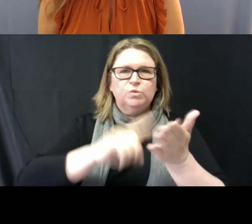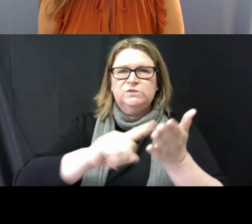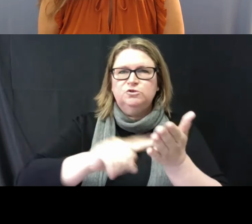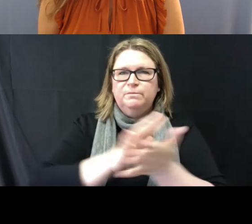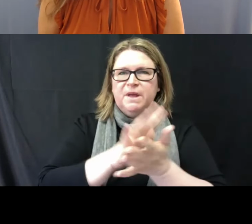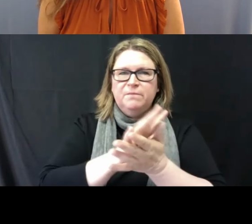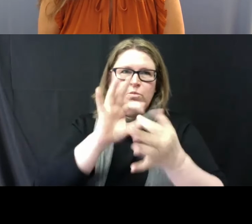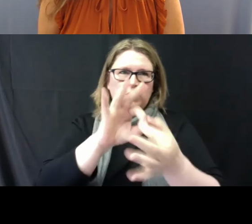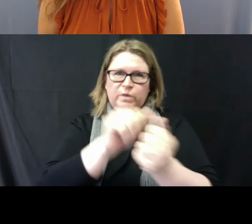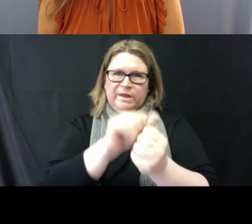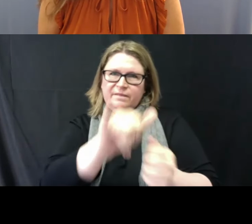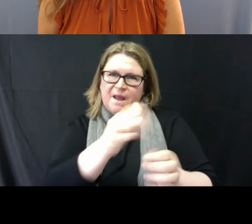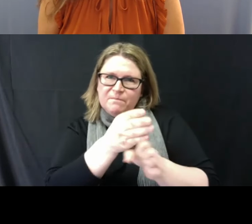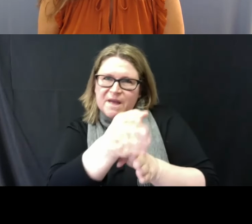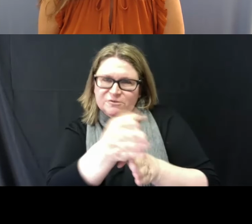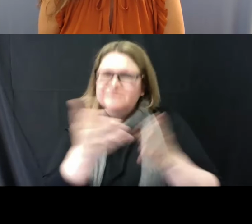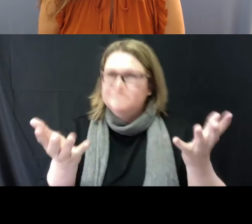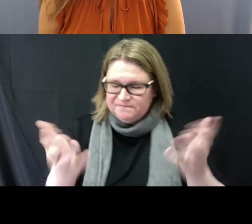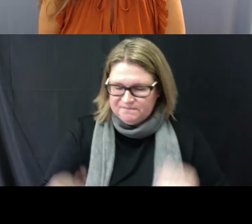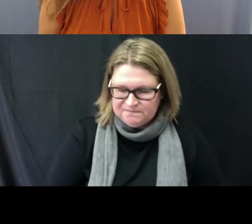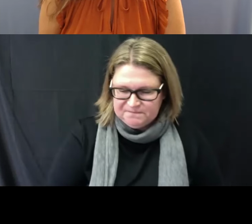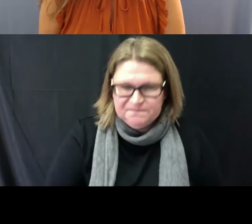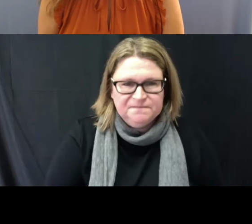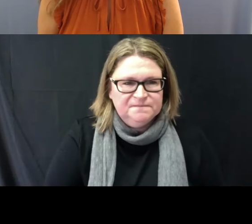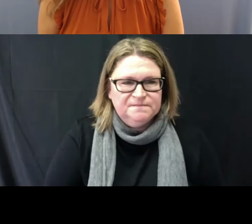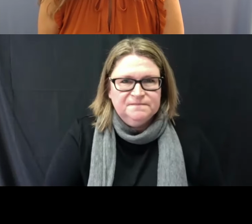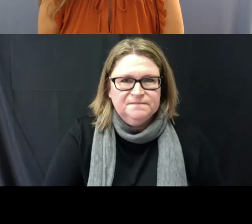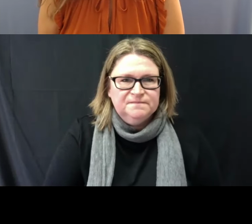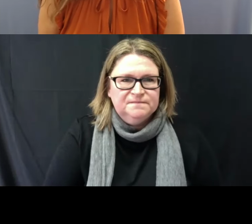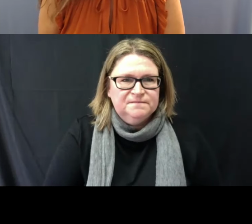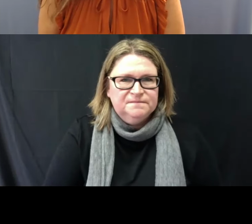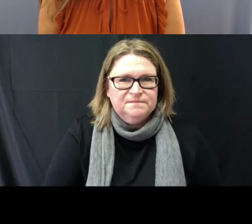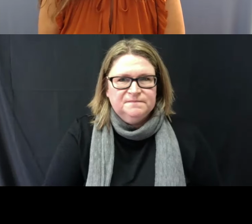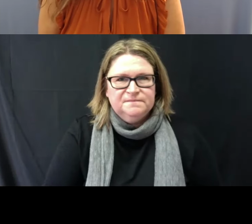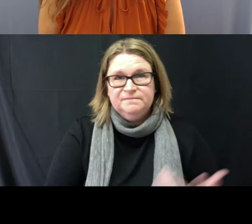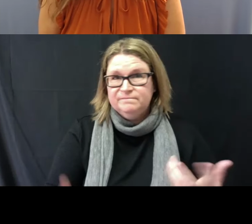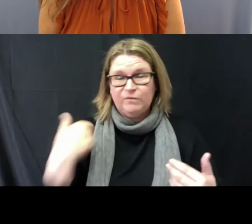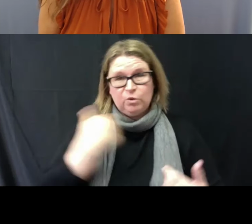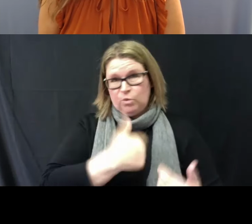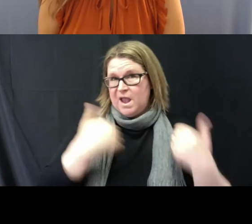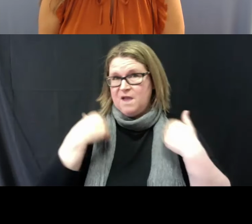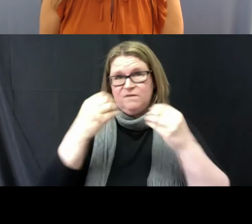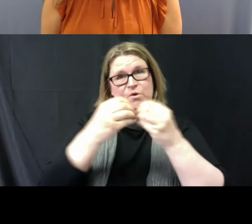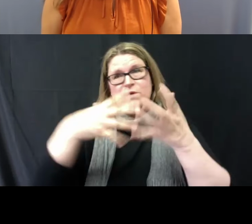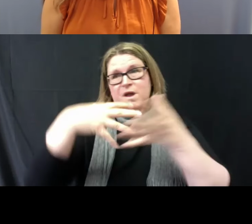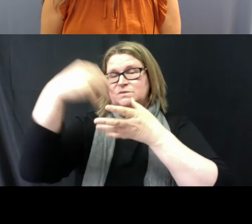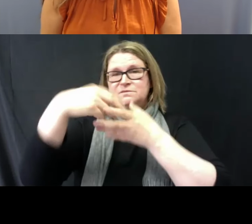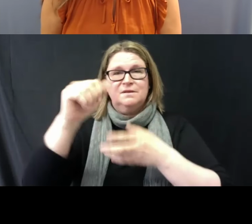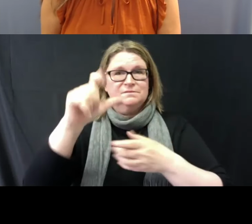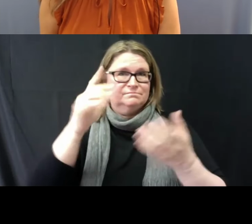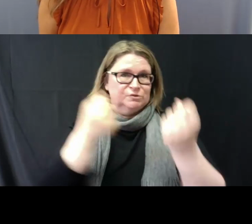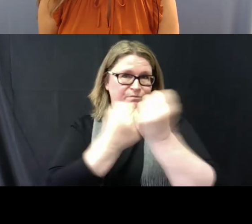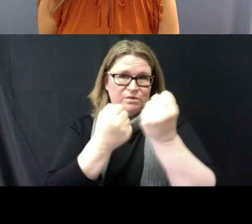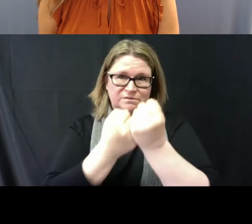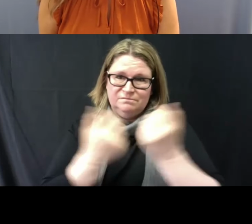on the slide. And then there's also a research paper that is included with this. We